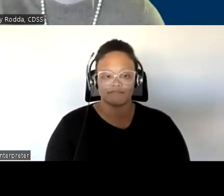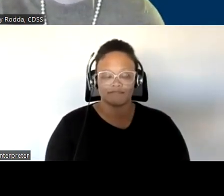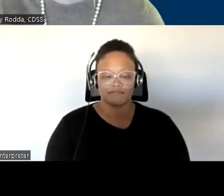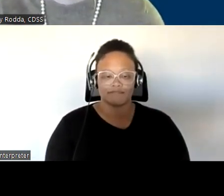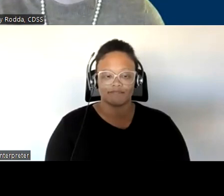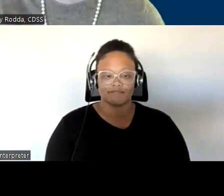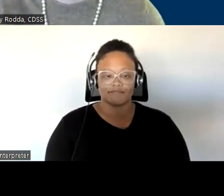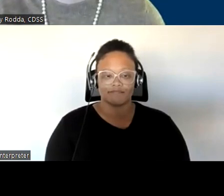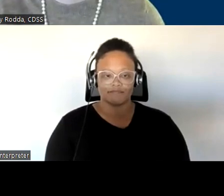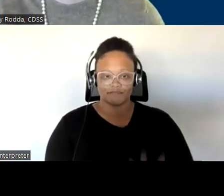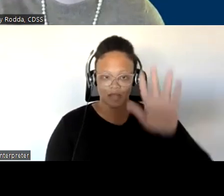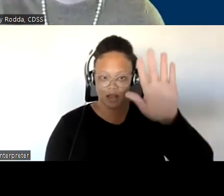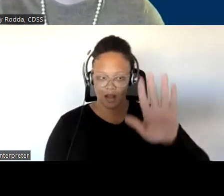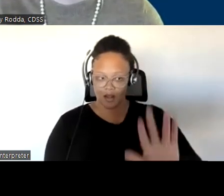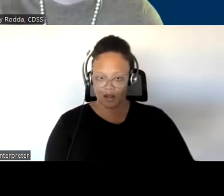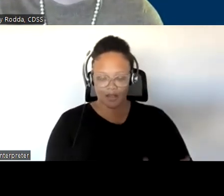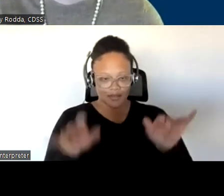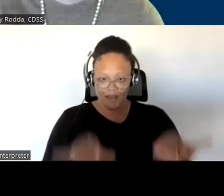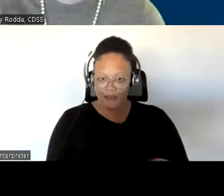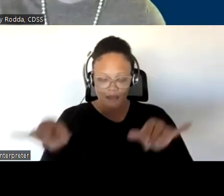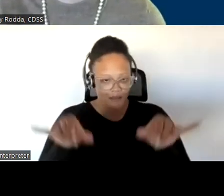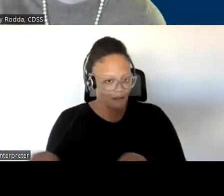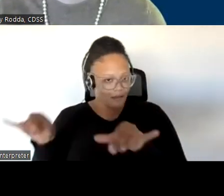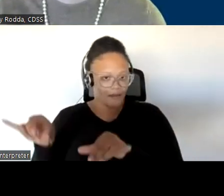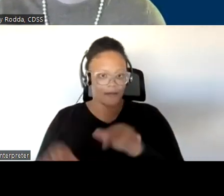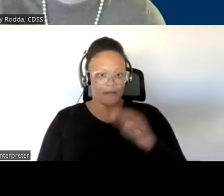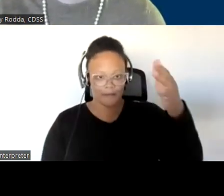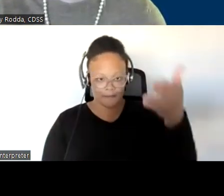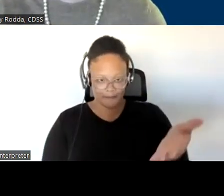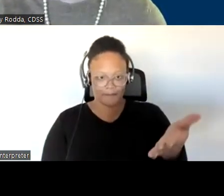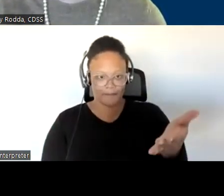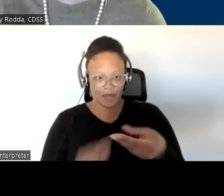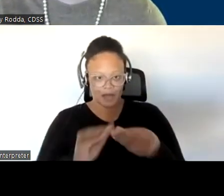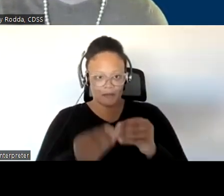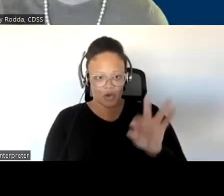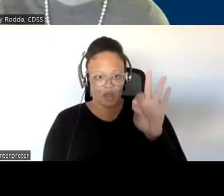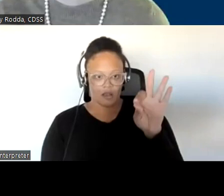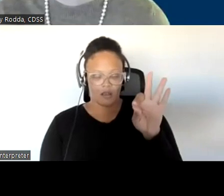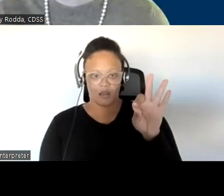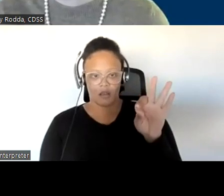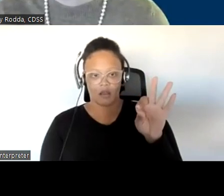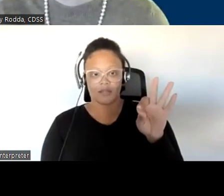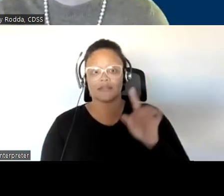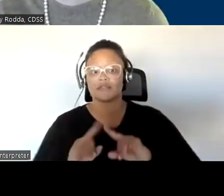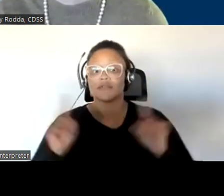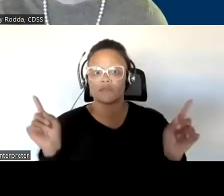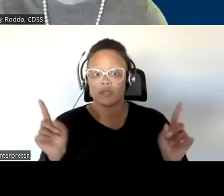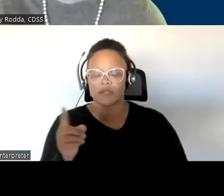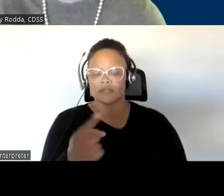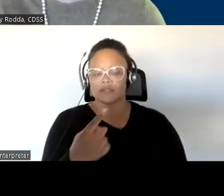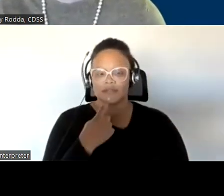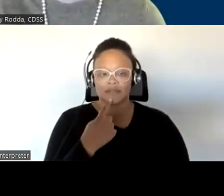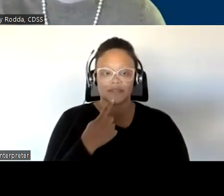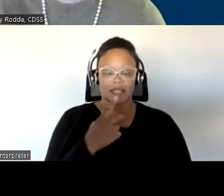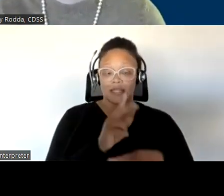And everything on here is the same. That you can see for question 9, the type of program